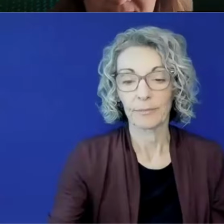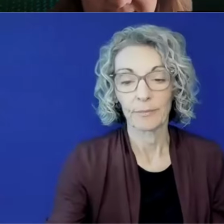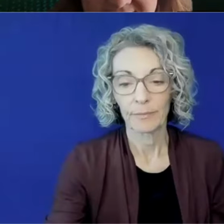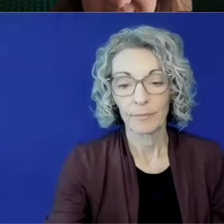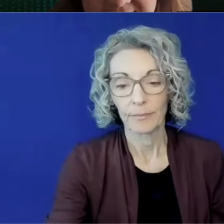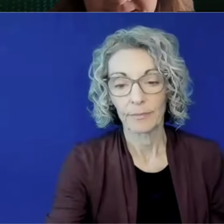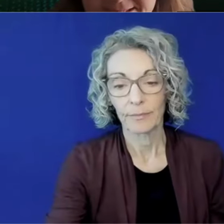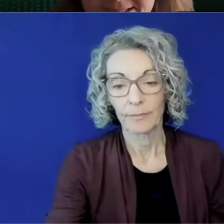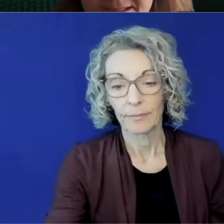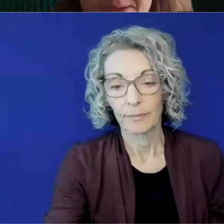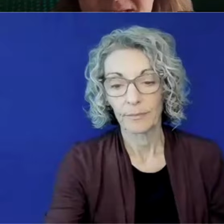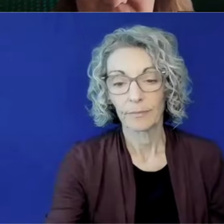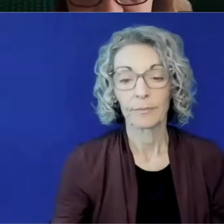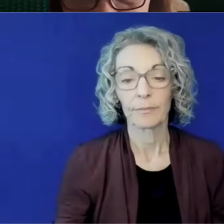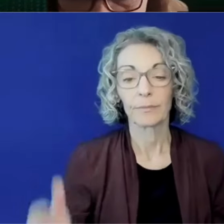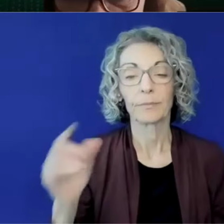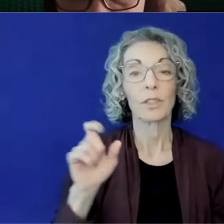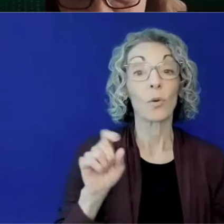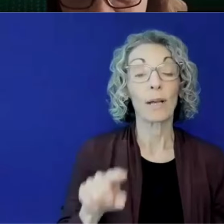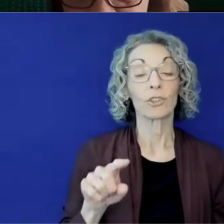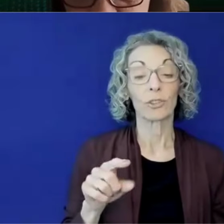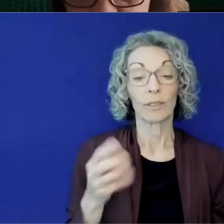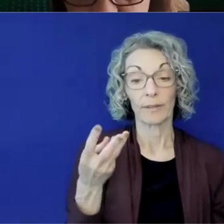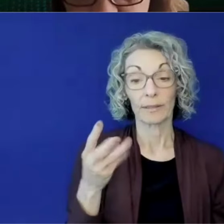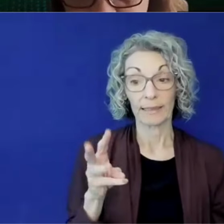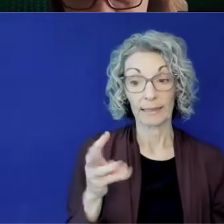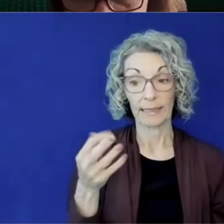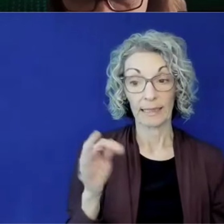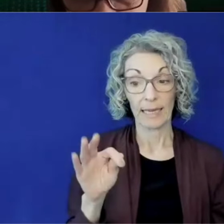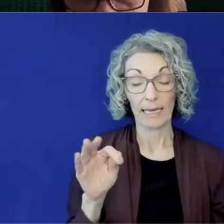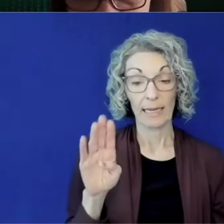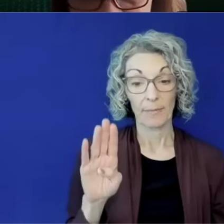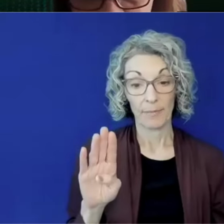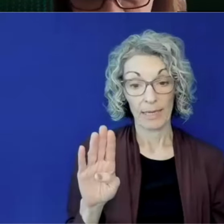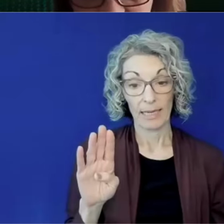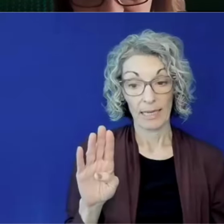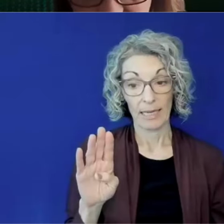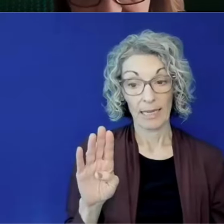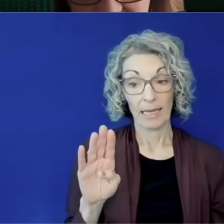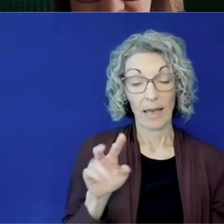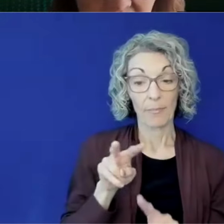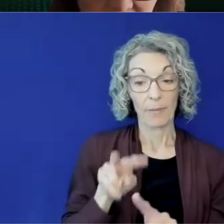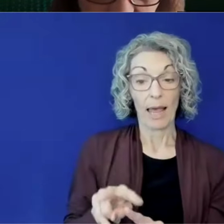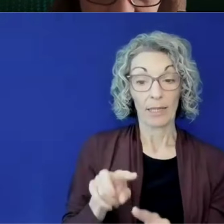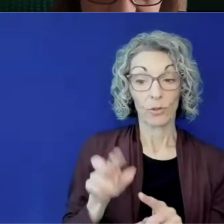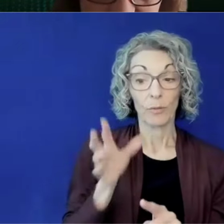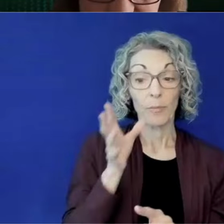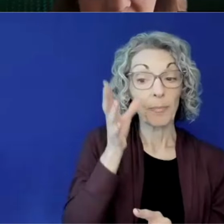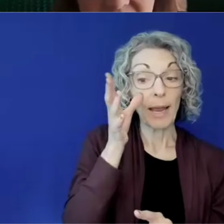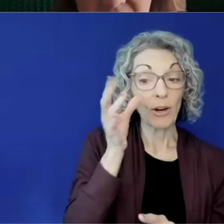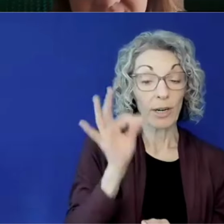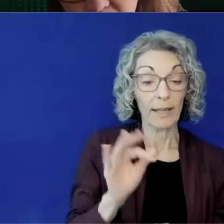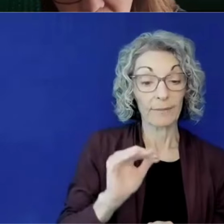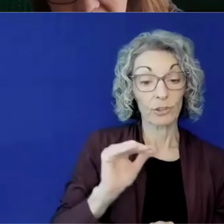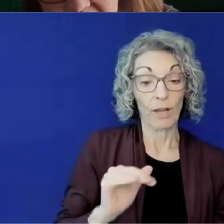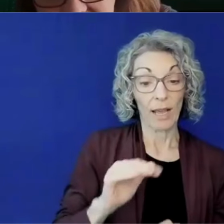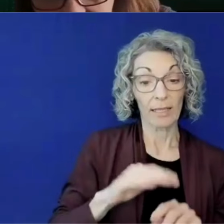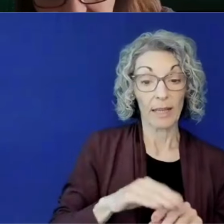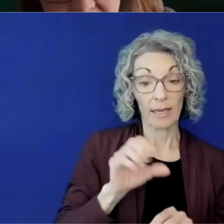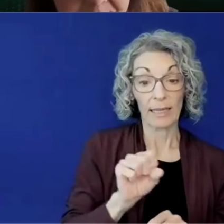How about 1619B? Does it apply to parents whose child is on SSI and the child gets cut off of SSI because